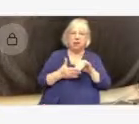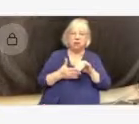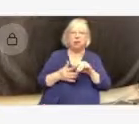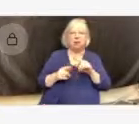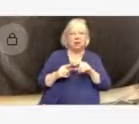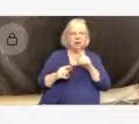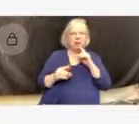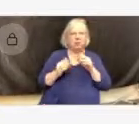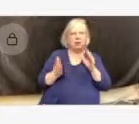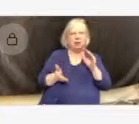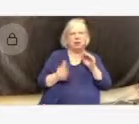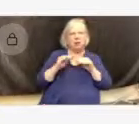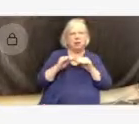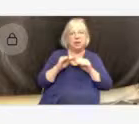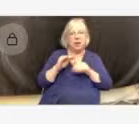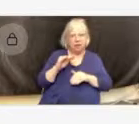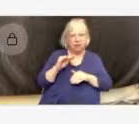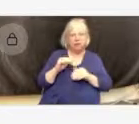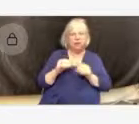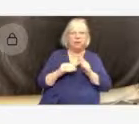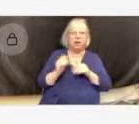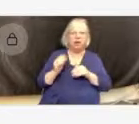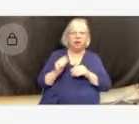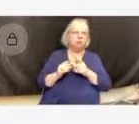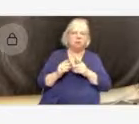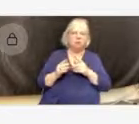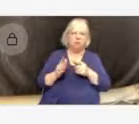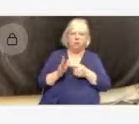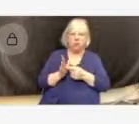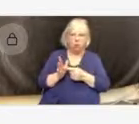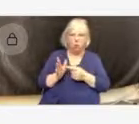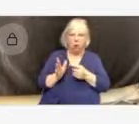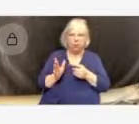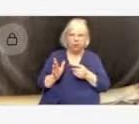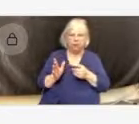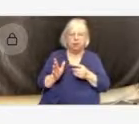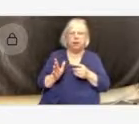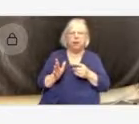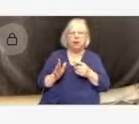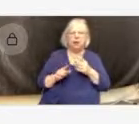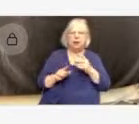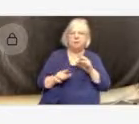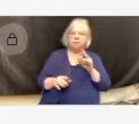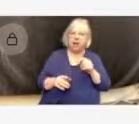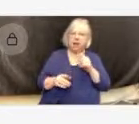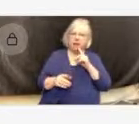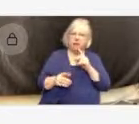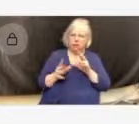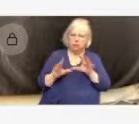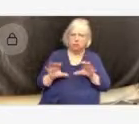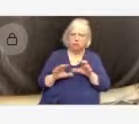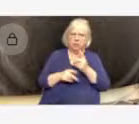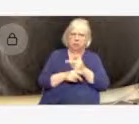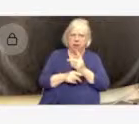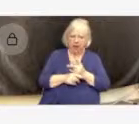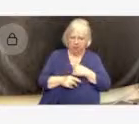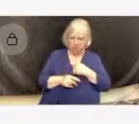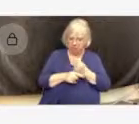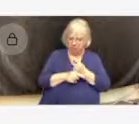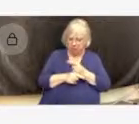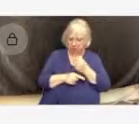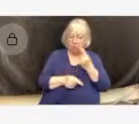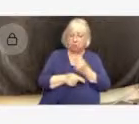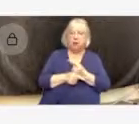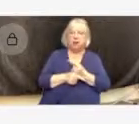I guess, which is significantly, different than what was planned. In fact, if you did the math, and if my math is right,